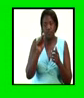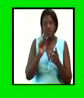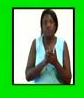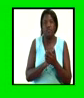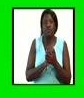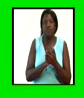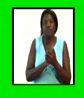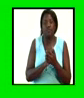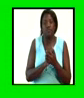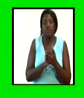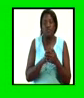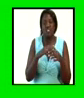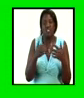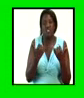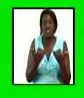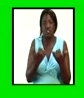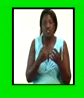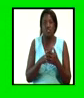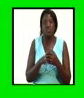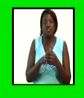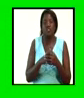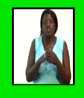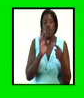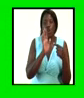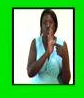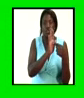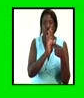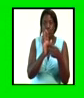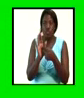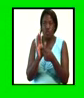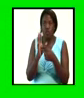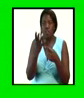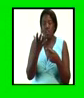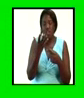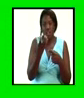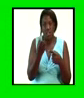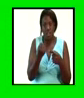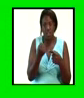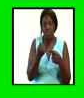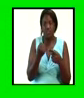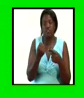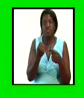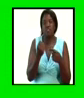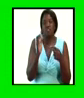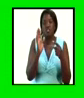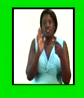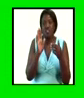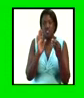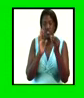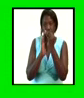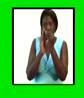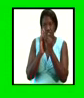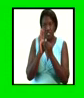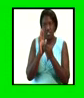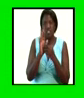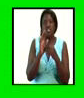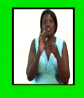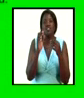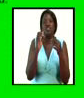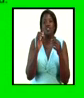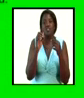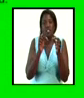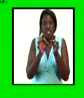Now, the colon indicates that a list, an explanation, or an idea